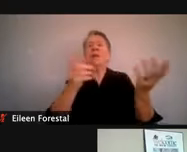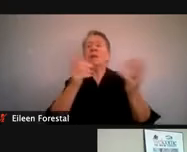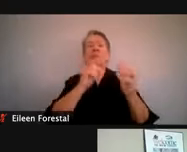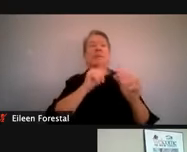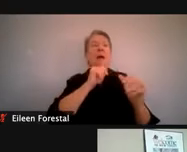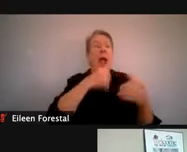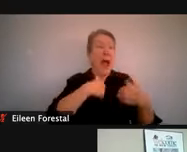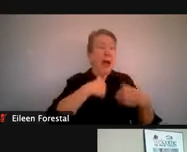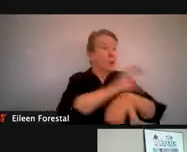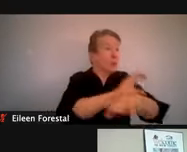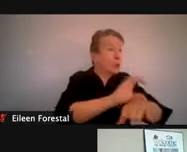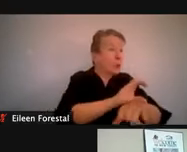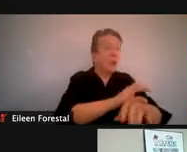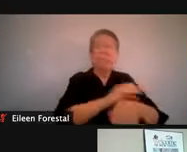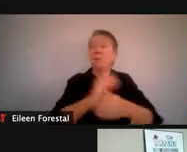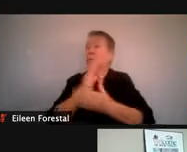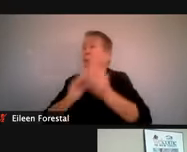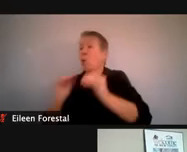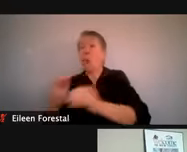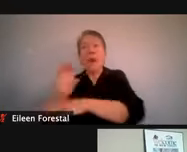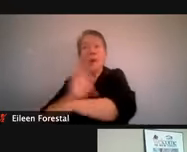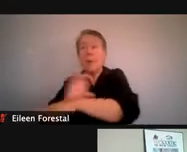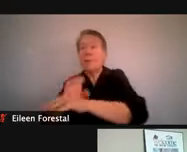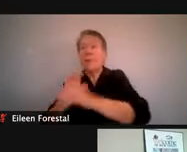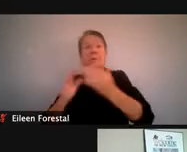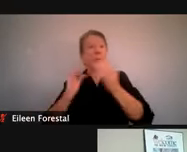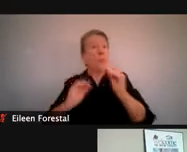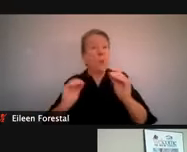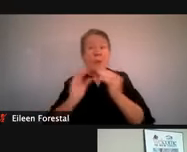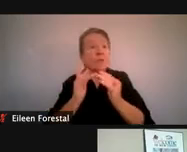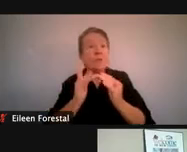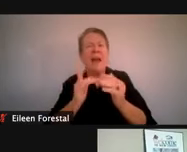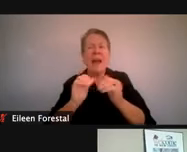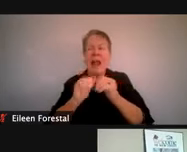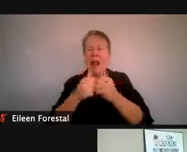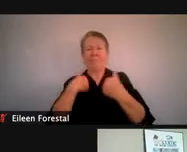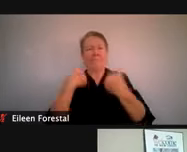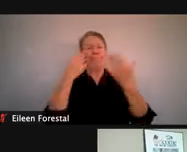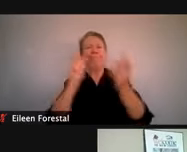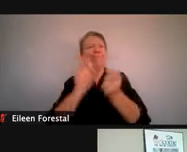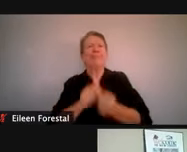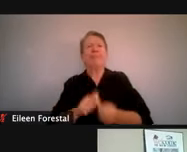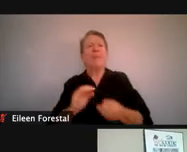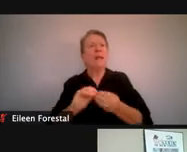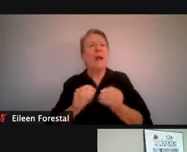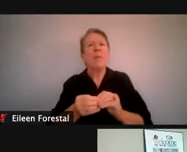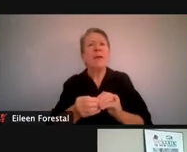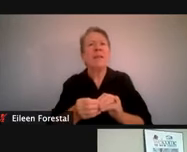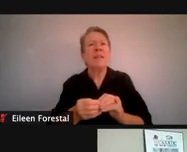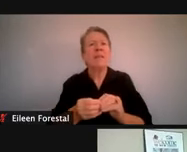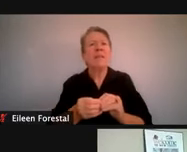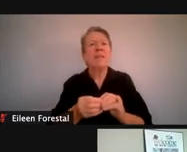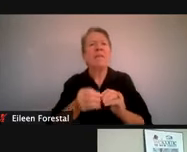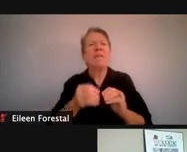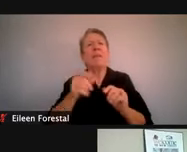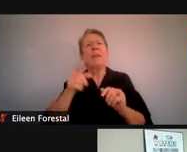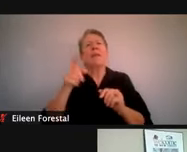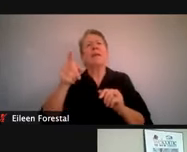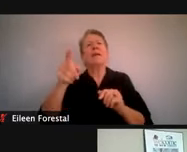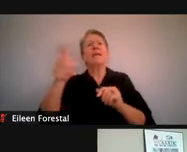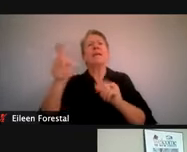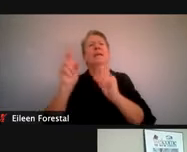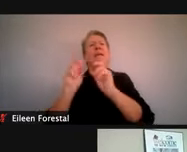follow up. Kevin Deemer, I know, was doing a statewide audit of what exactly that number looked like. And as you all will recall, a couple of